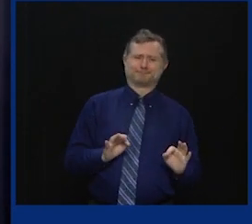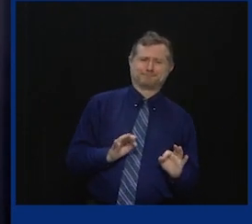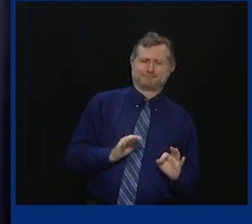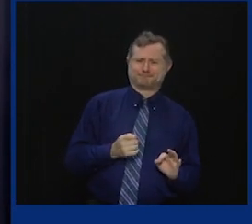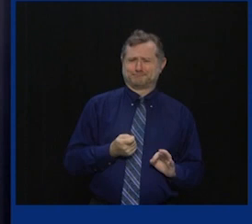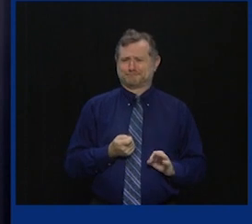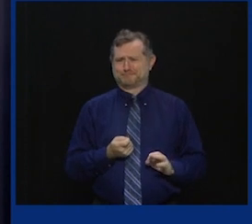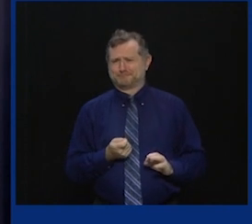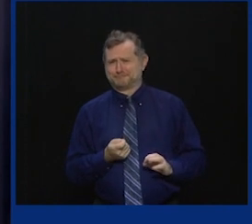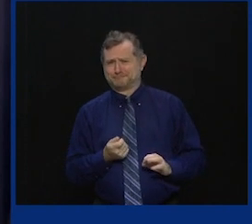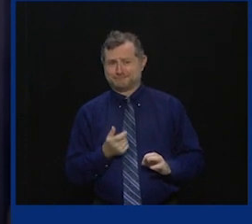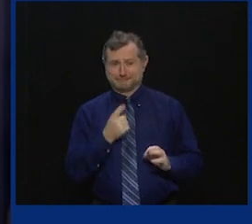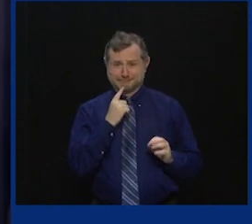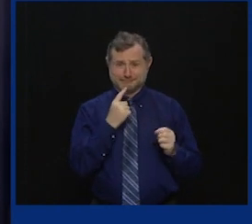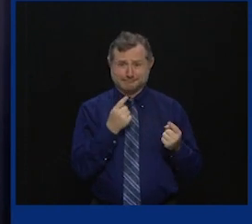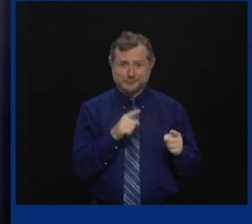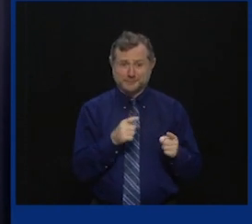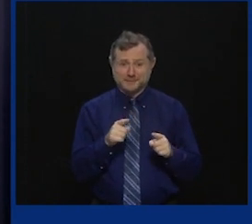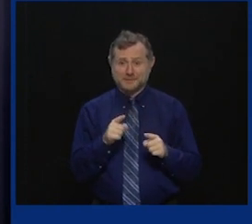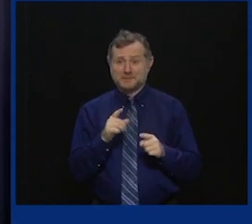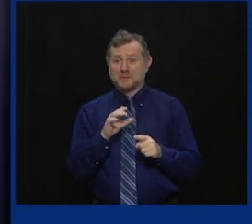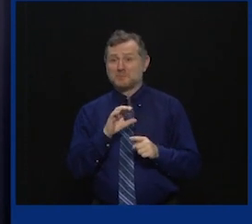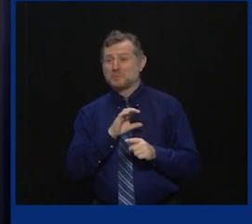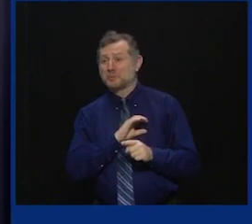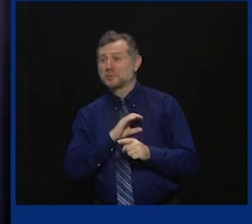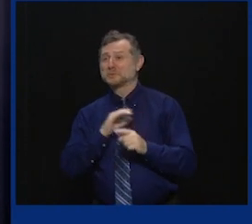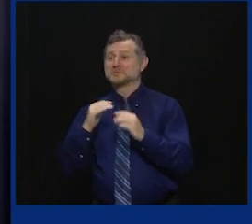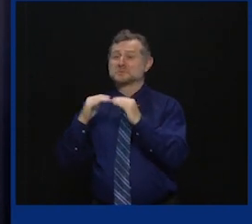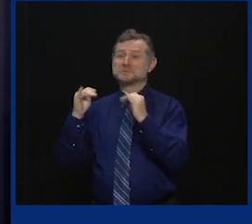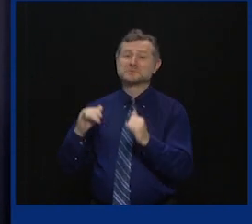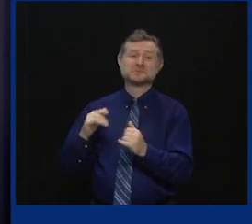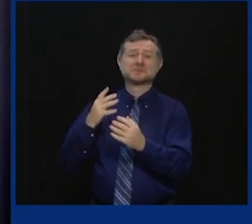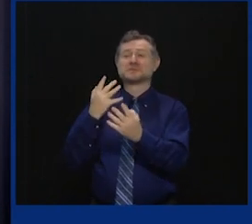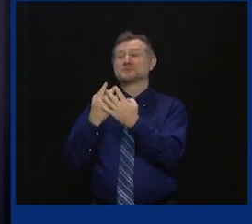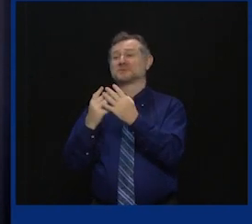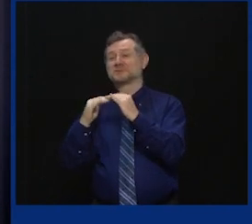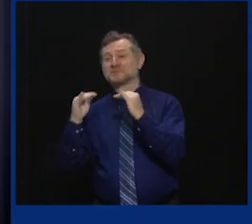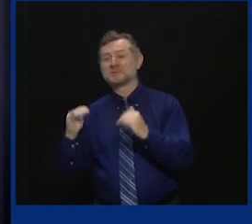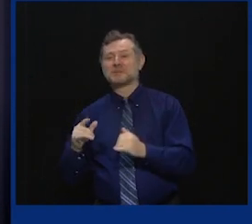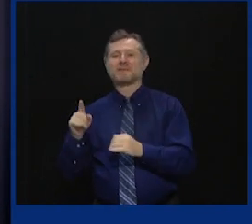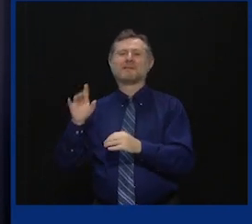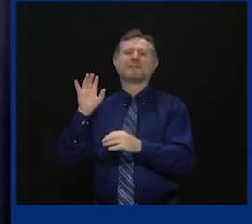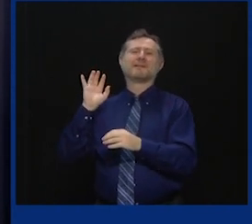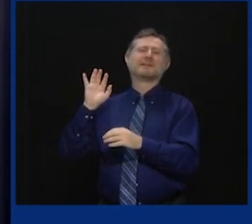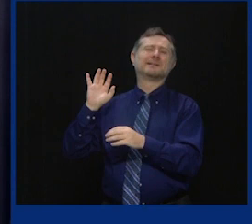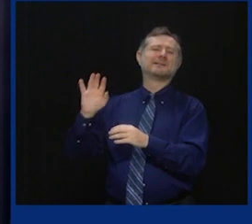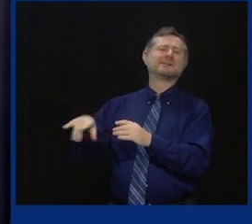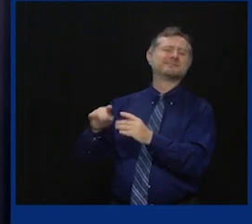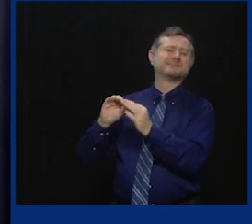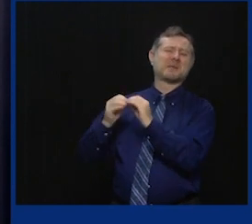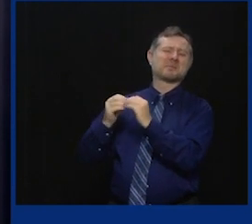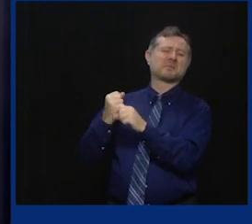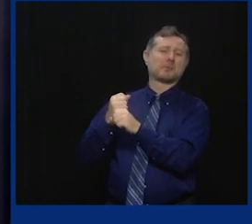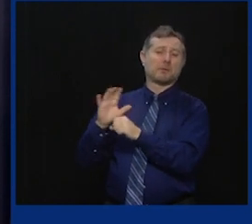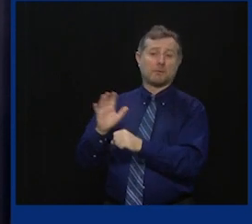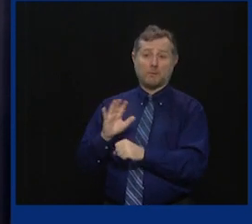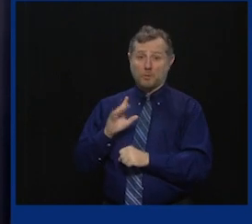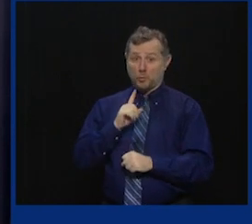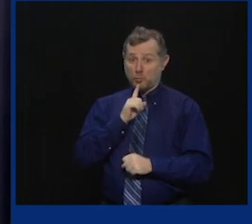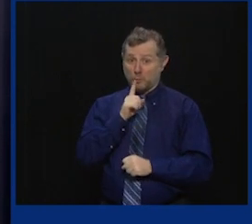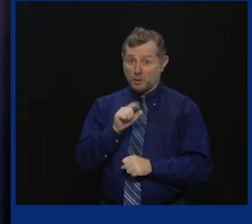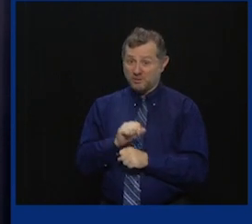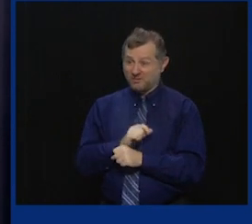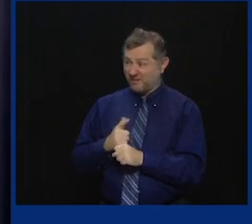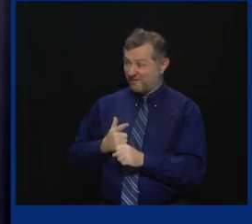on in our criminal justice system as just merely statistics, but they're real lives. And the people that we're trying to help today are people who've